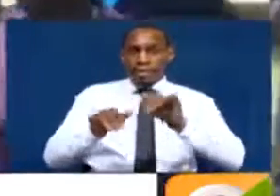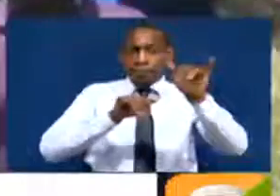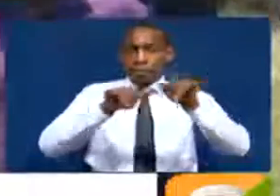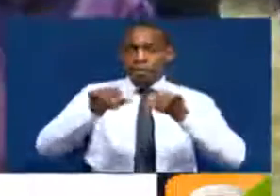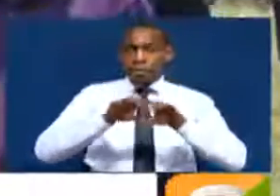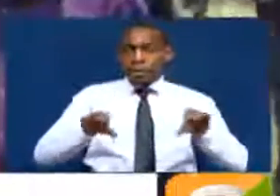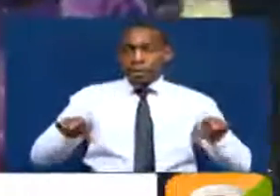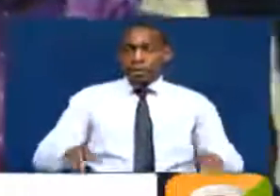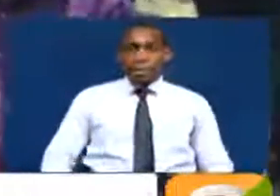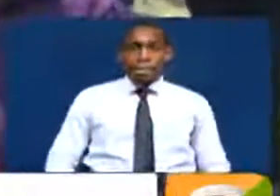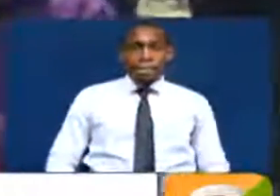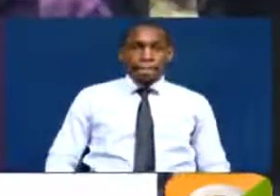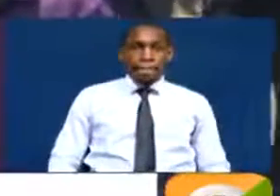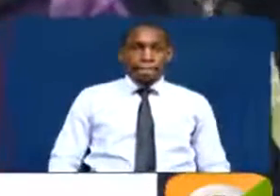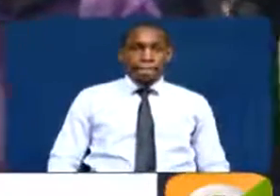markets.